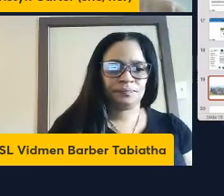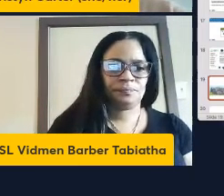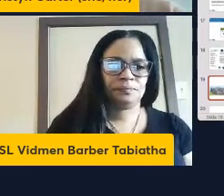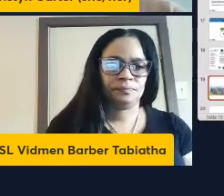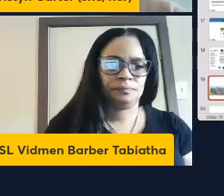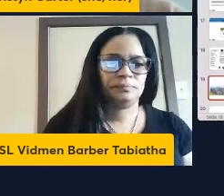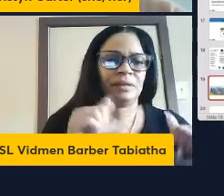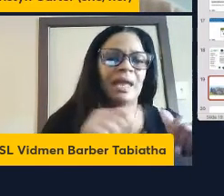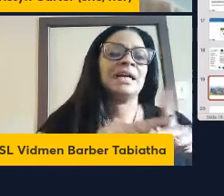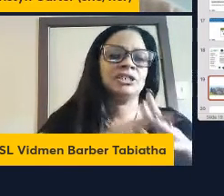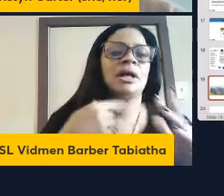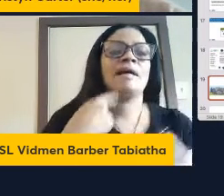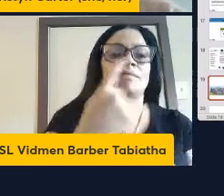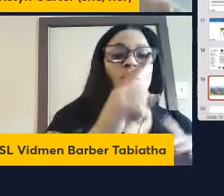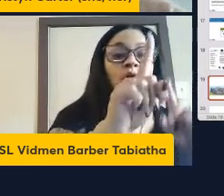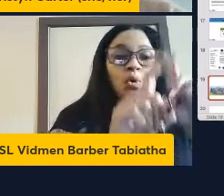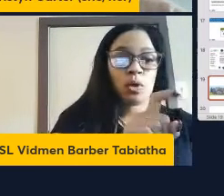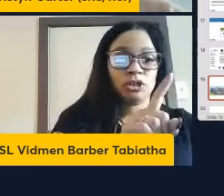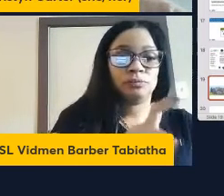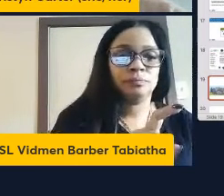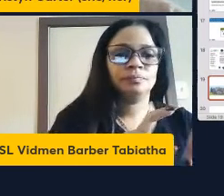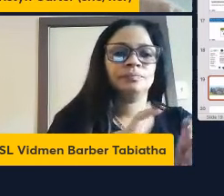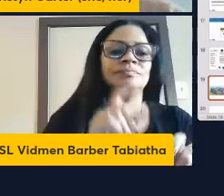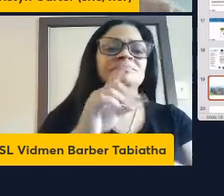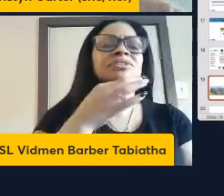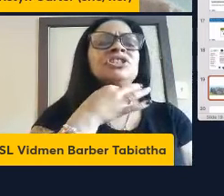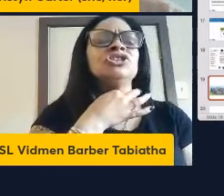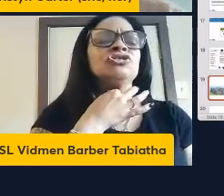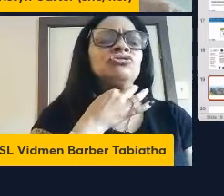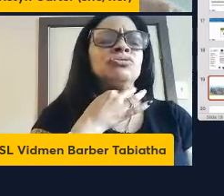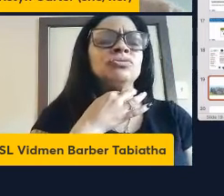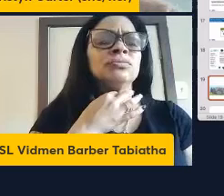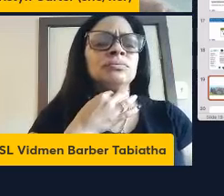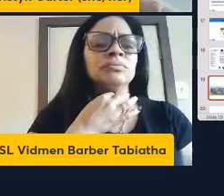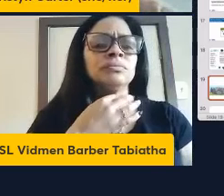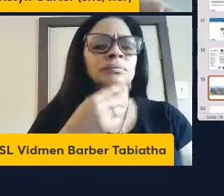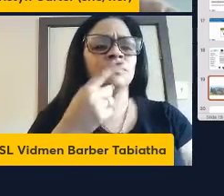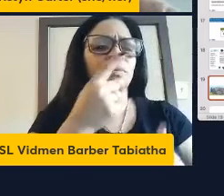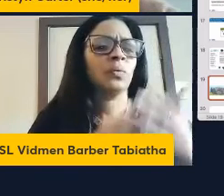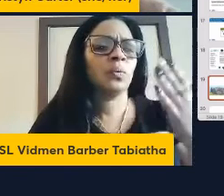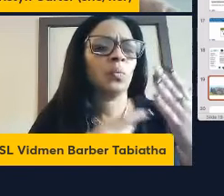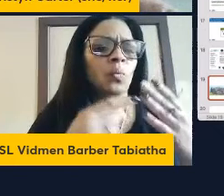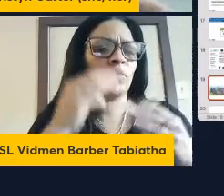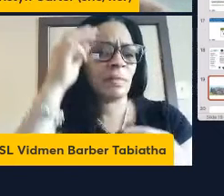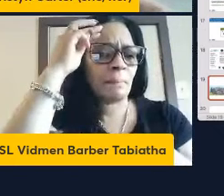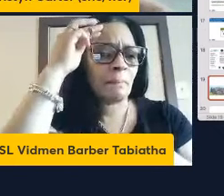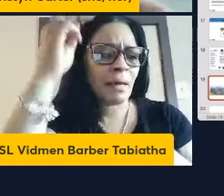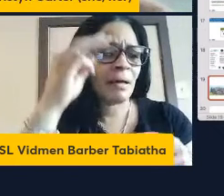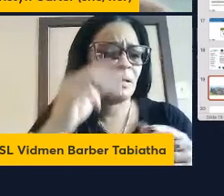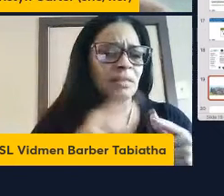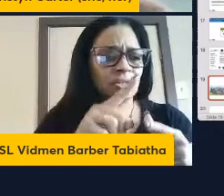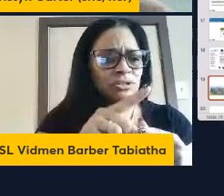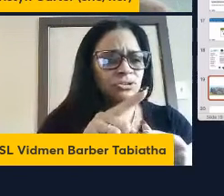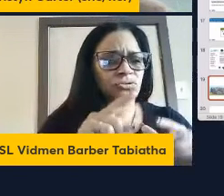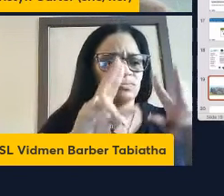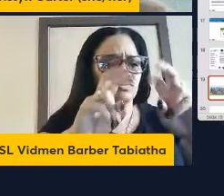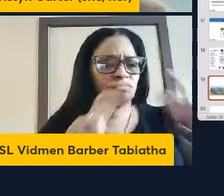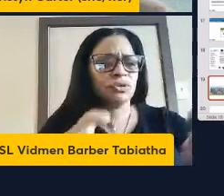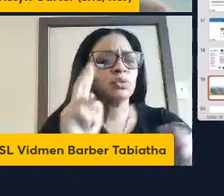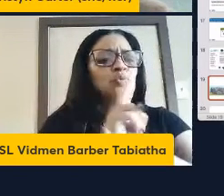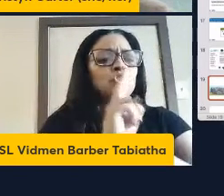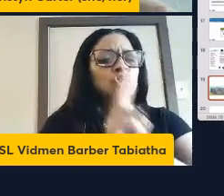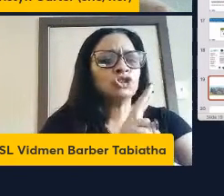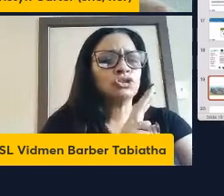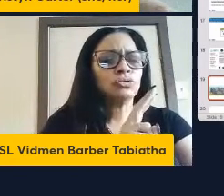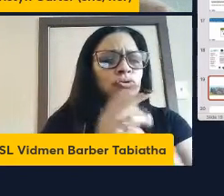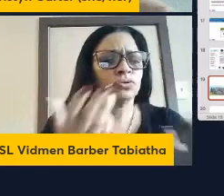I can start. Actually, I do have one. I'm just curious. So the method of antigen discovery that you use, was that like